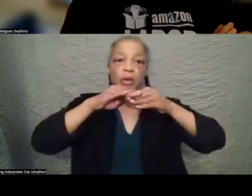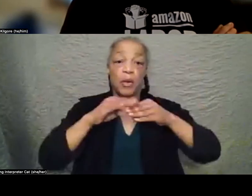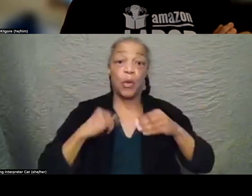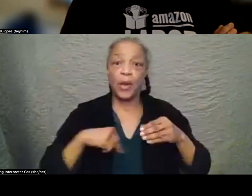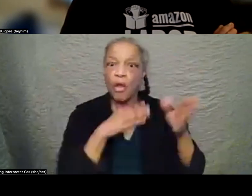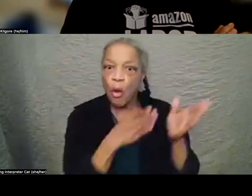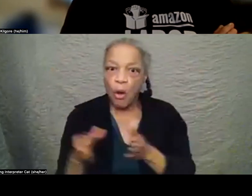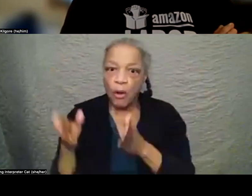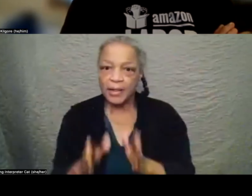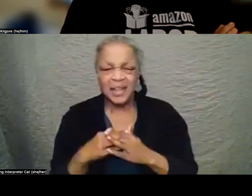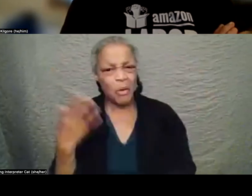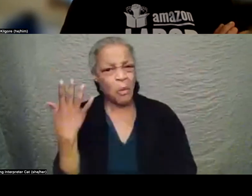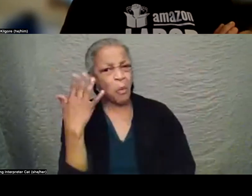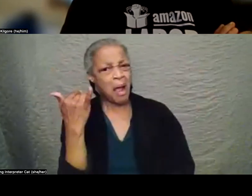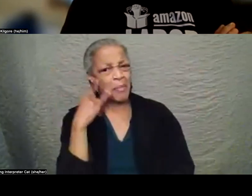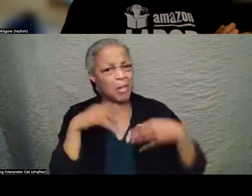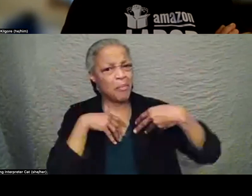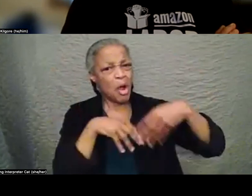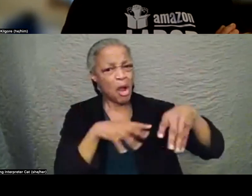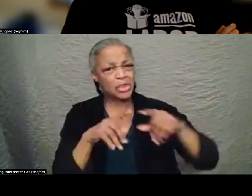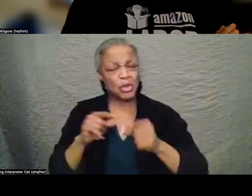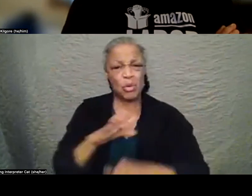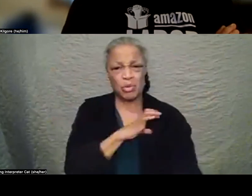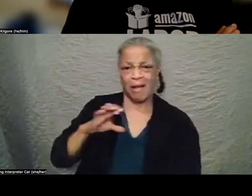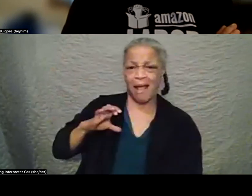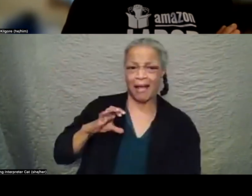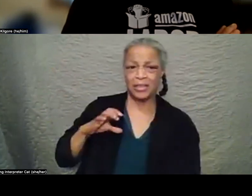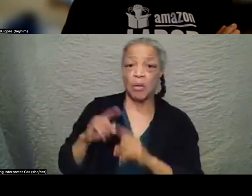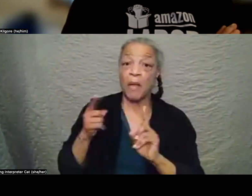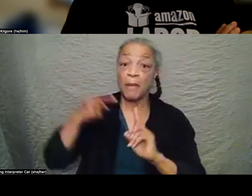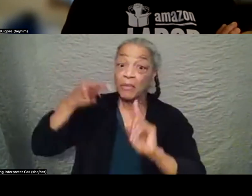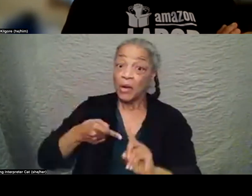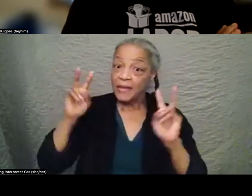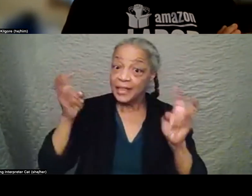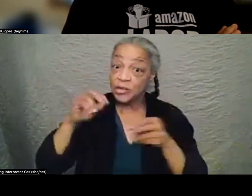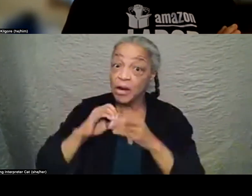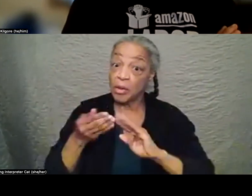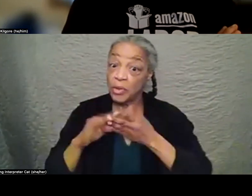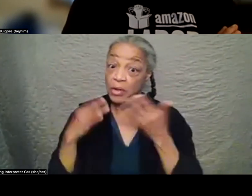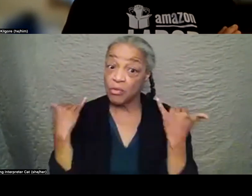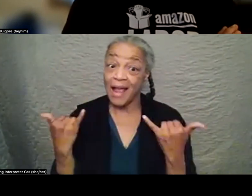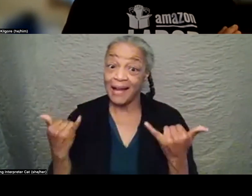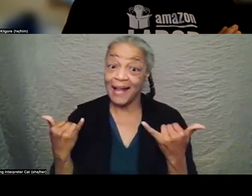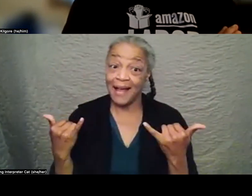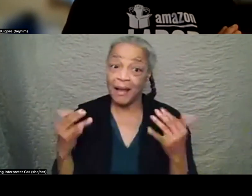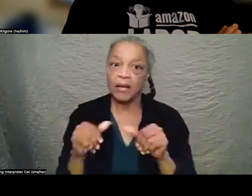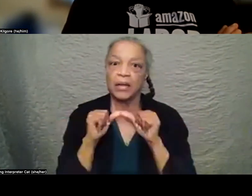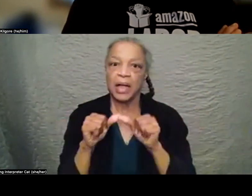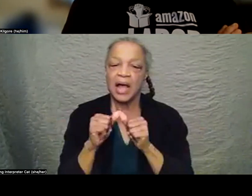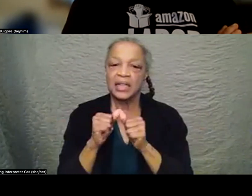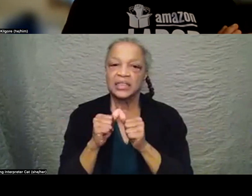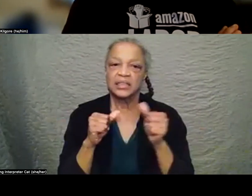people doing marches, going to Congress, when really the bleeding point issue in our communities right now is the constant attack of